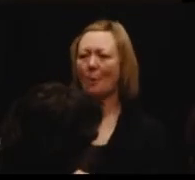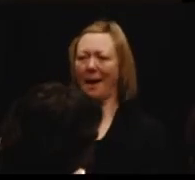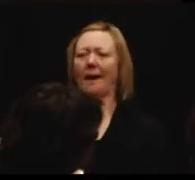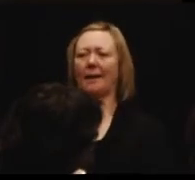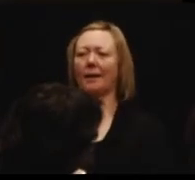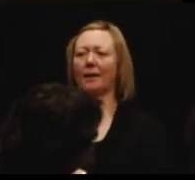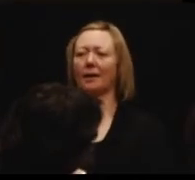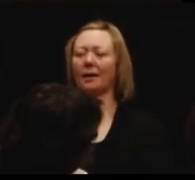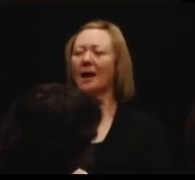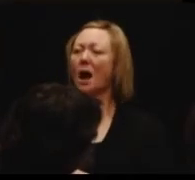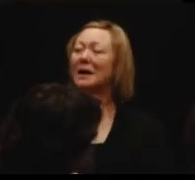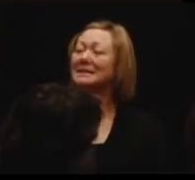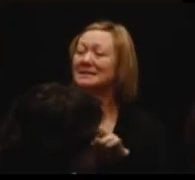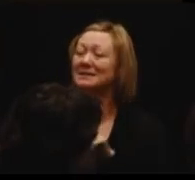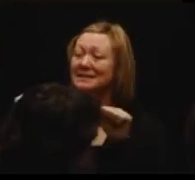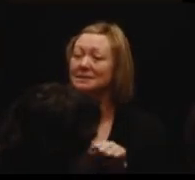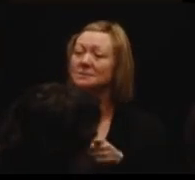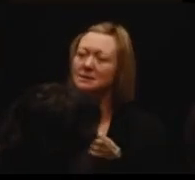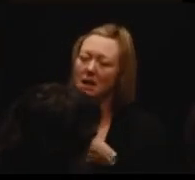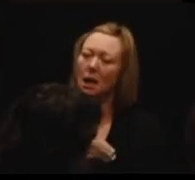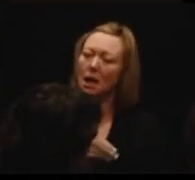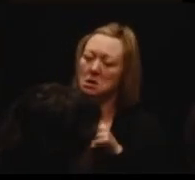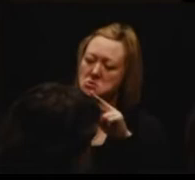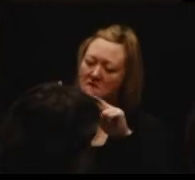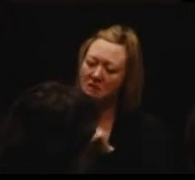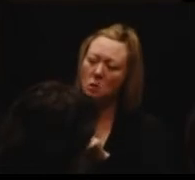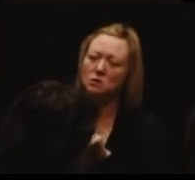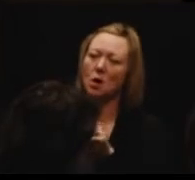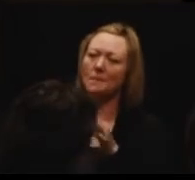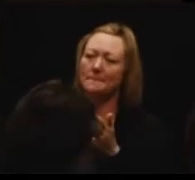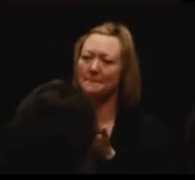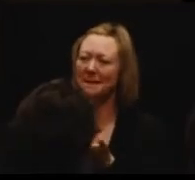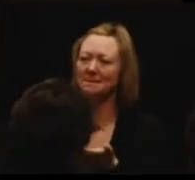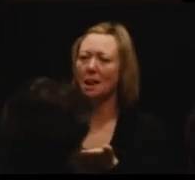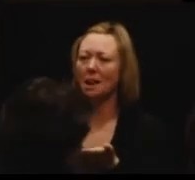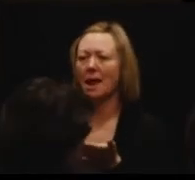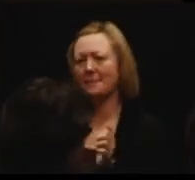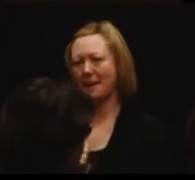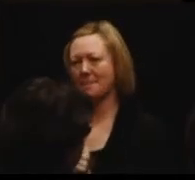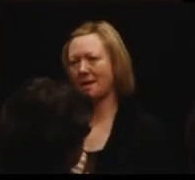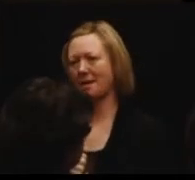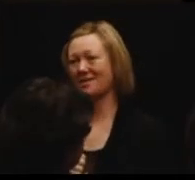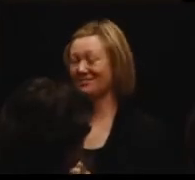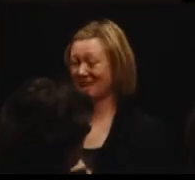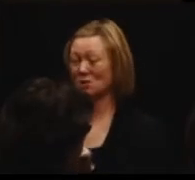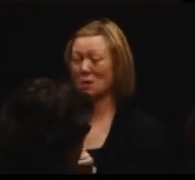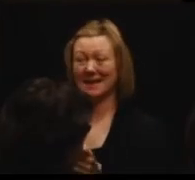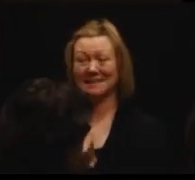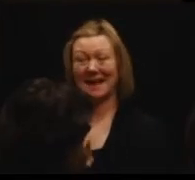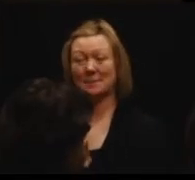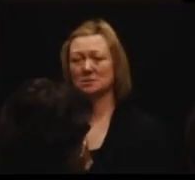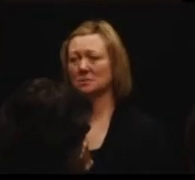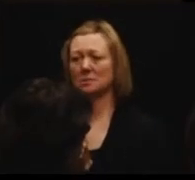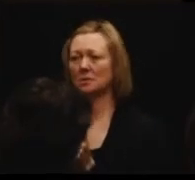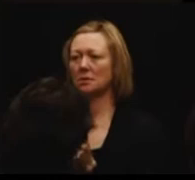assessment system is still based around this idea of pencil and paper. Mm. Our students are sitting exams that don't test any